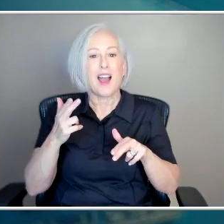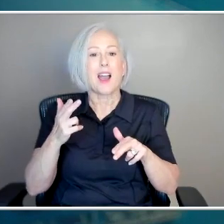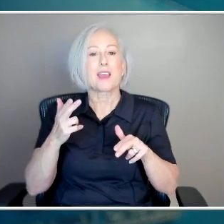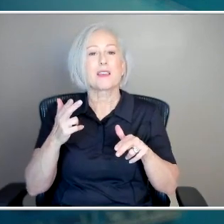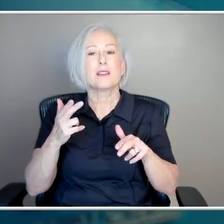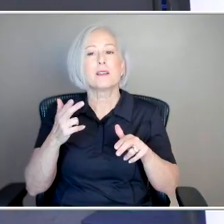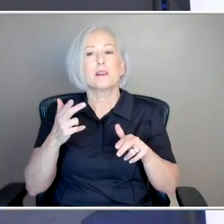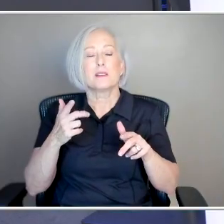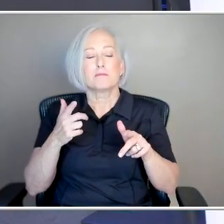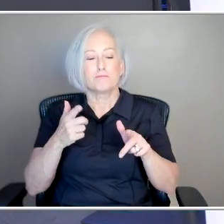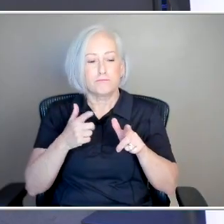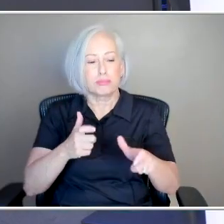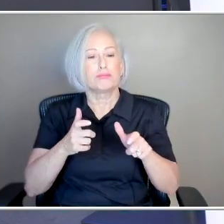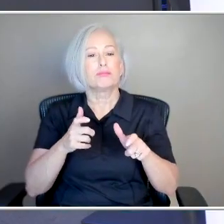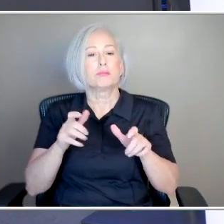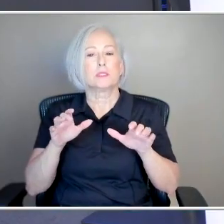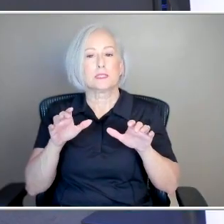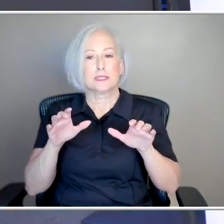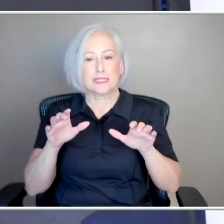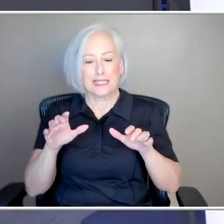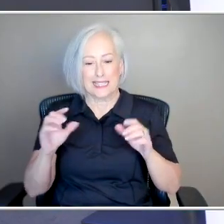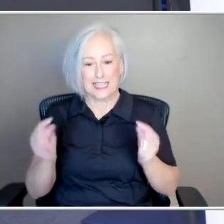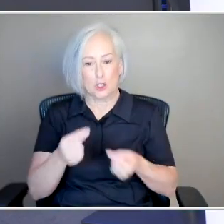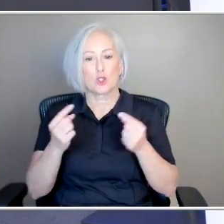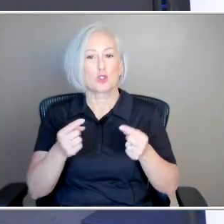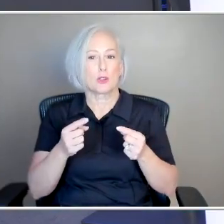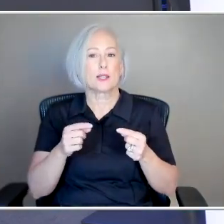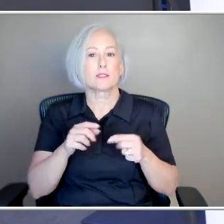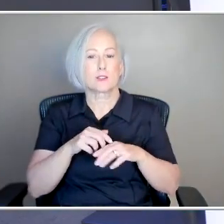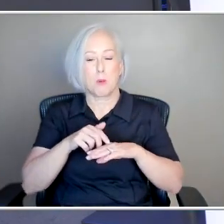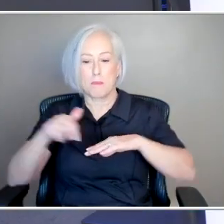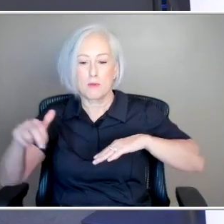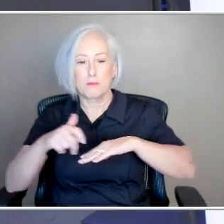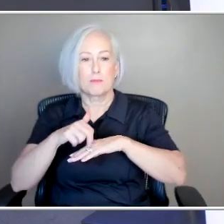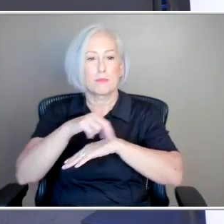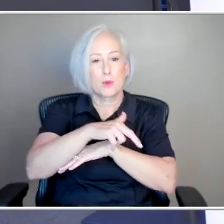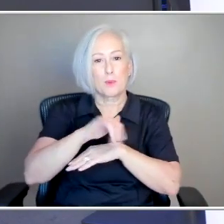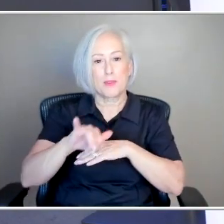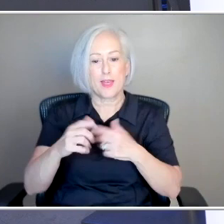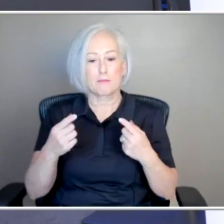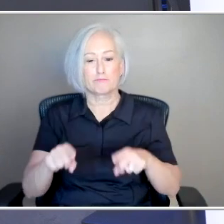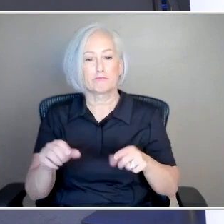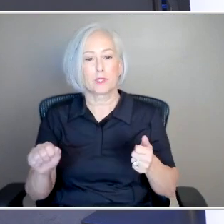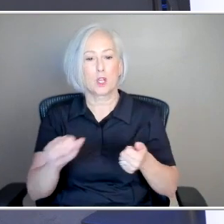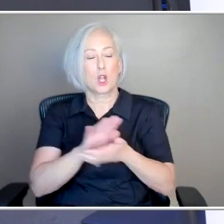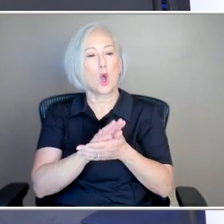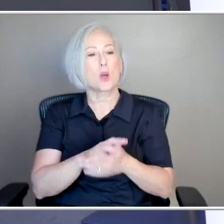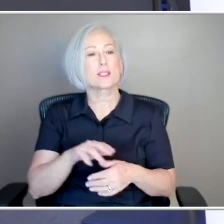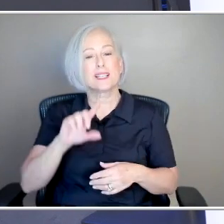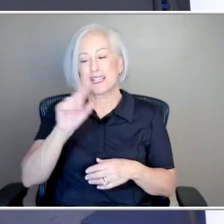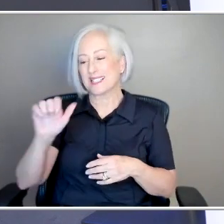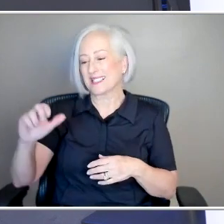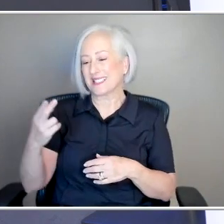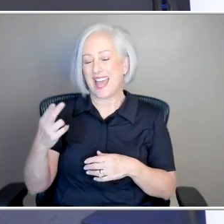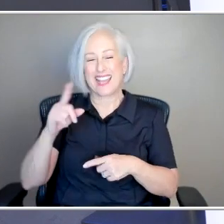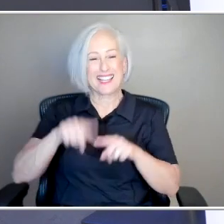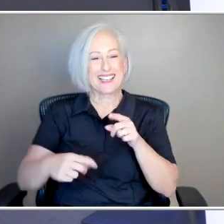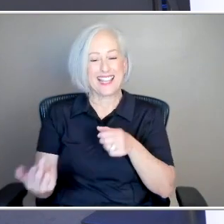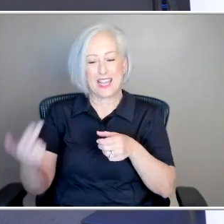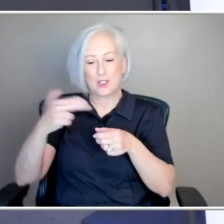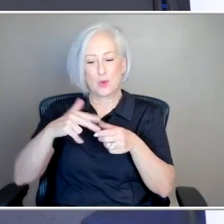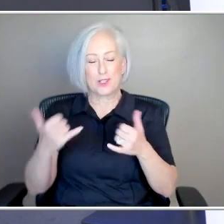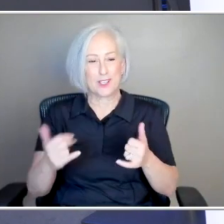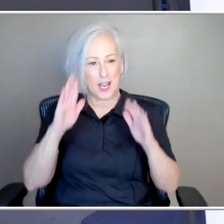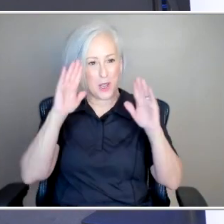like that. All right, let's get our takeaways today. Dr. Darsh, I'll start with you. Sorry Zach couldn't be with us. I know he's got big things going on. We hope to have him back sometime.